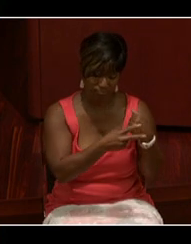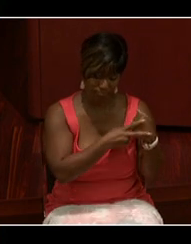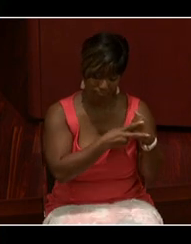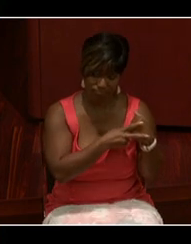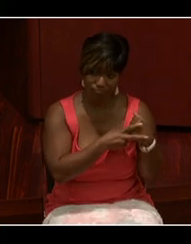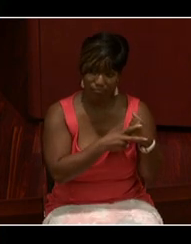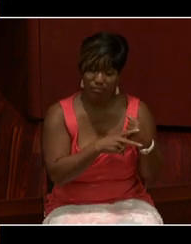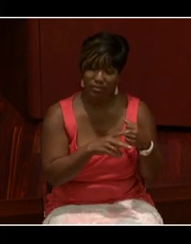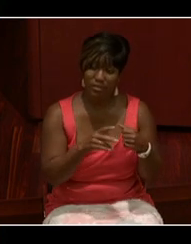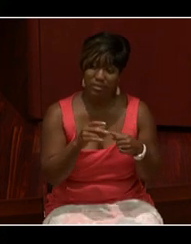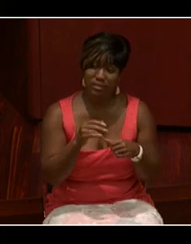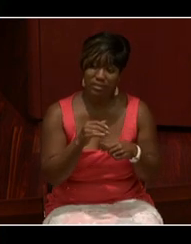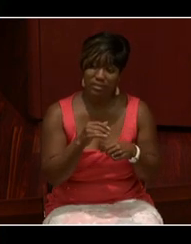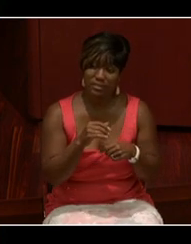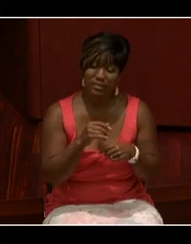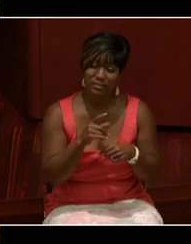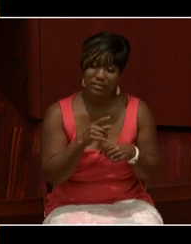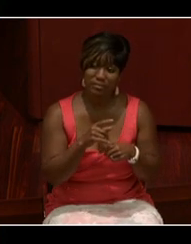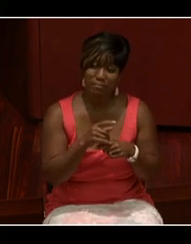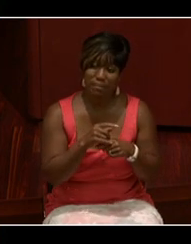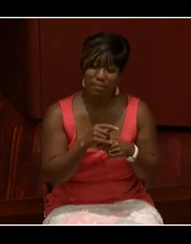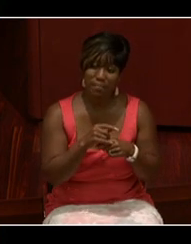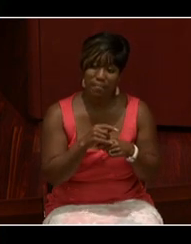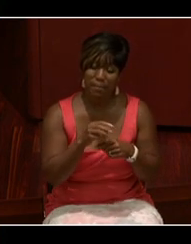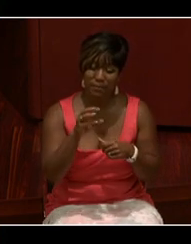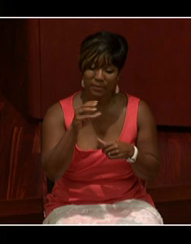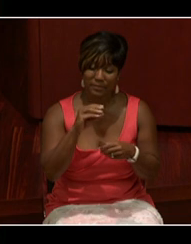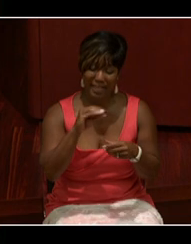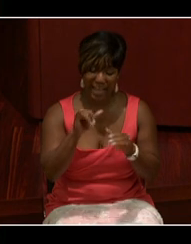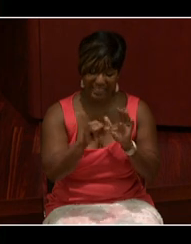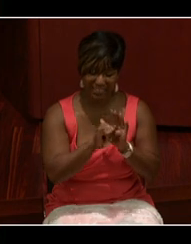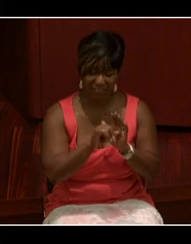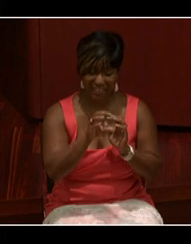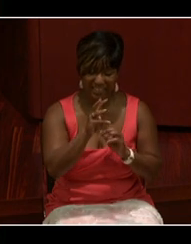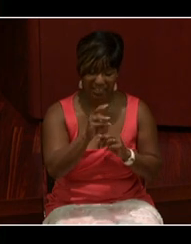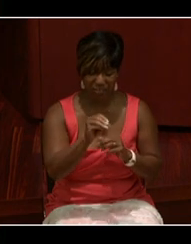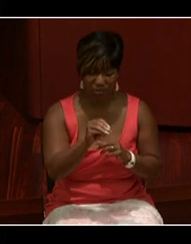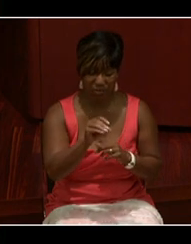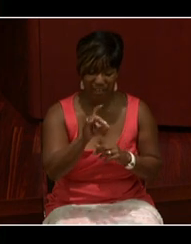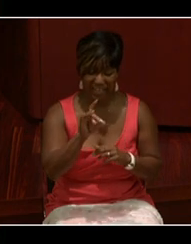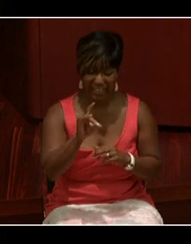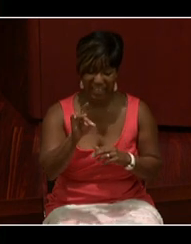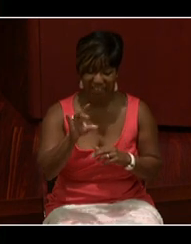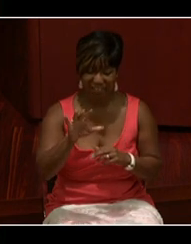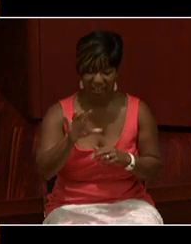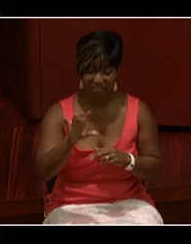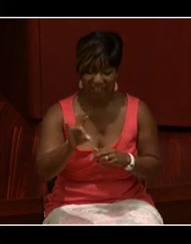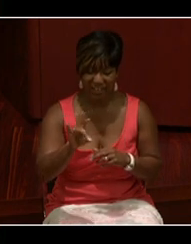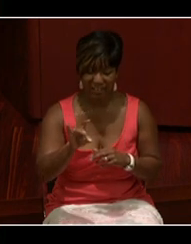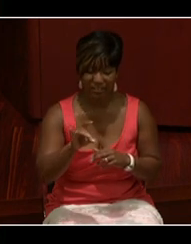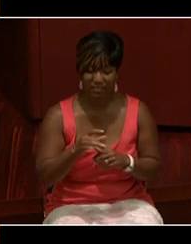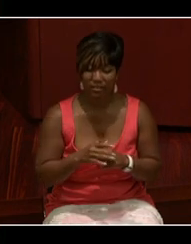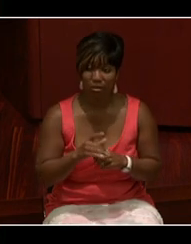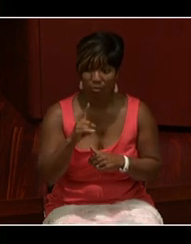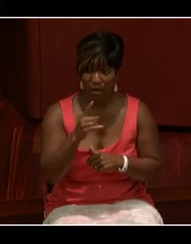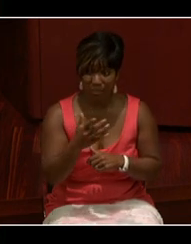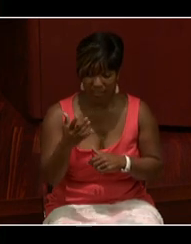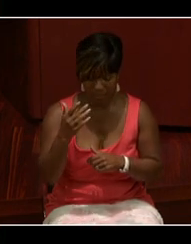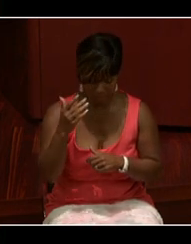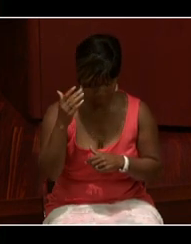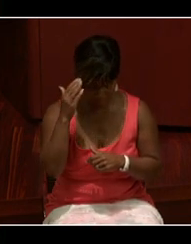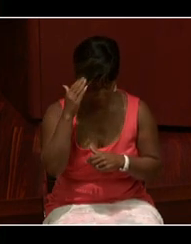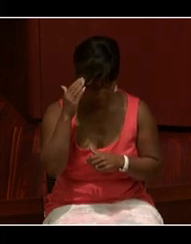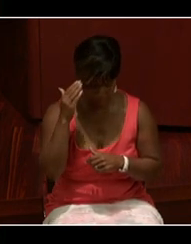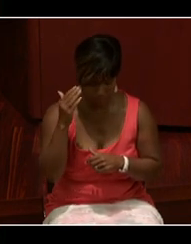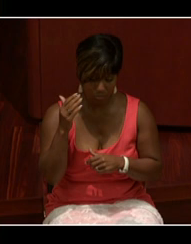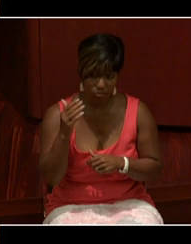identifier for the McNeil inmate case files is 608858. One thing to note additionally,